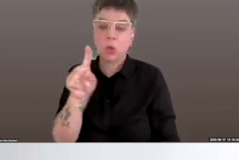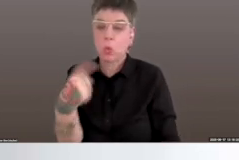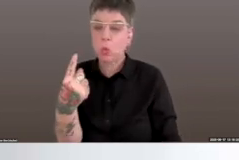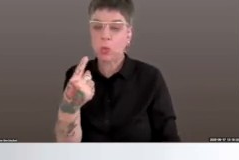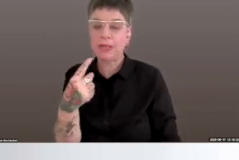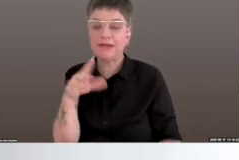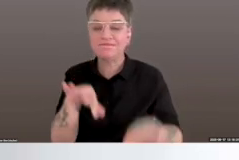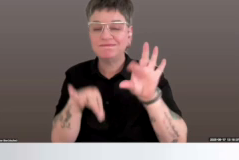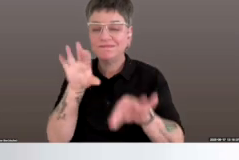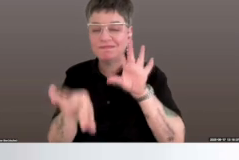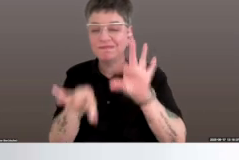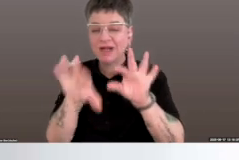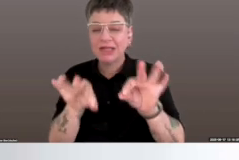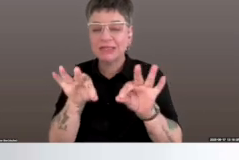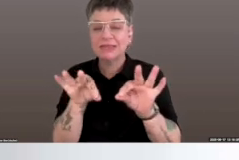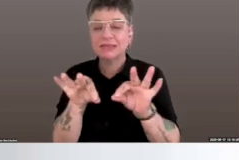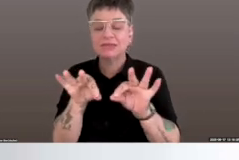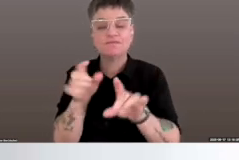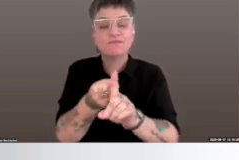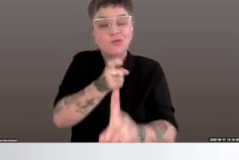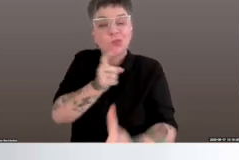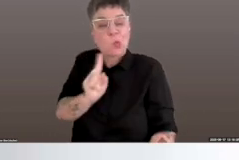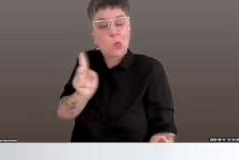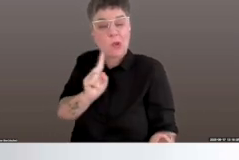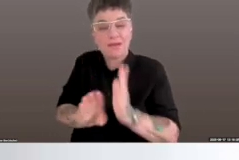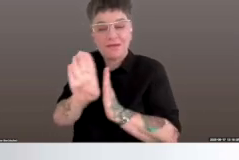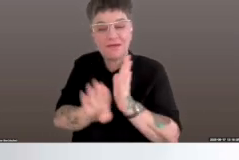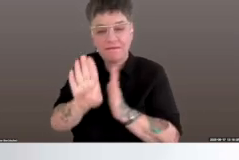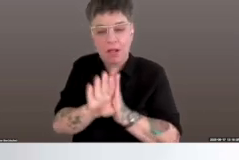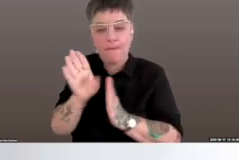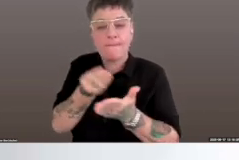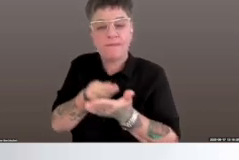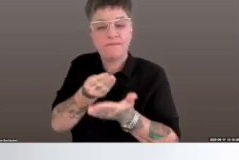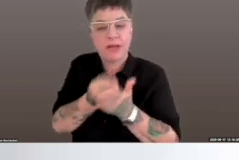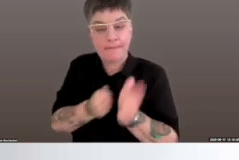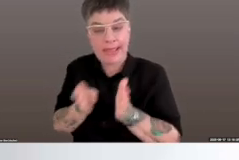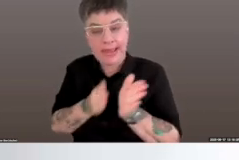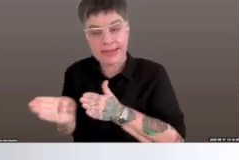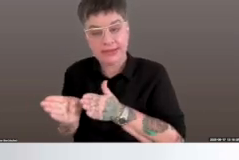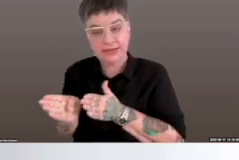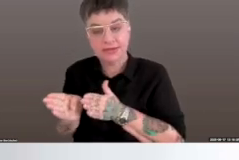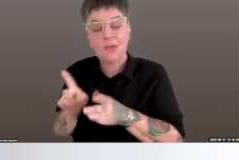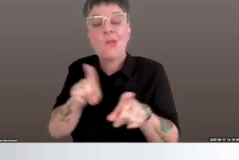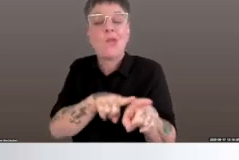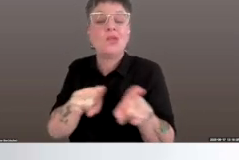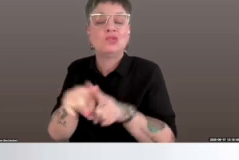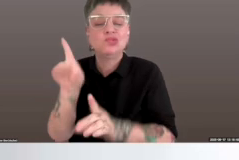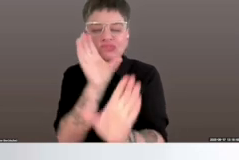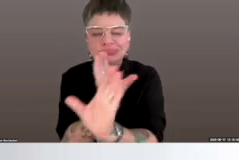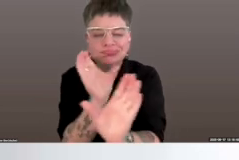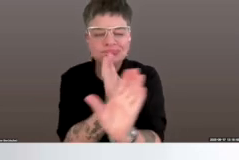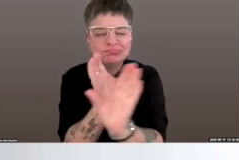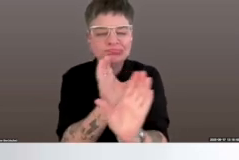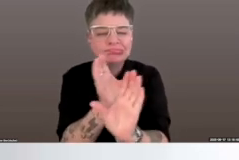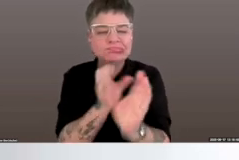funding sources that drive how we develop our funding plan. We also look to support strategies